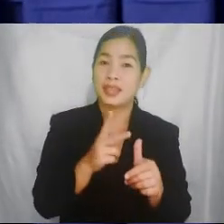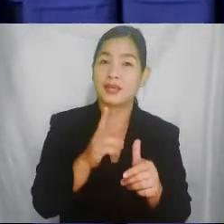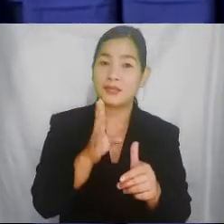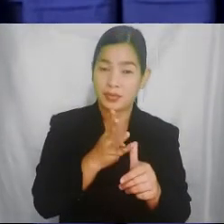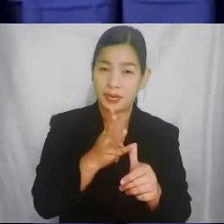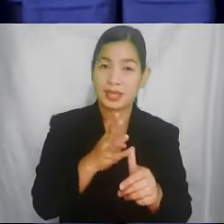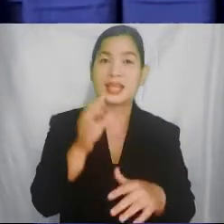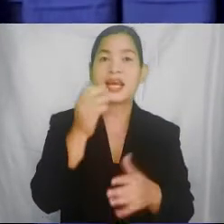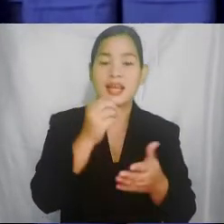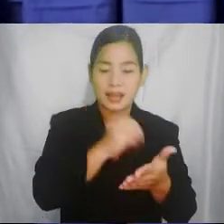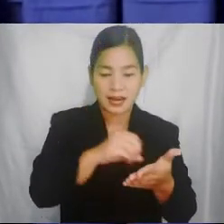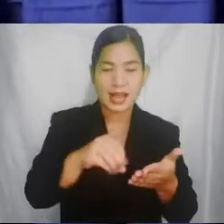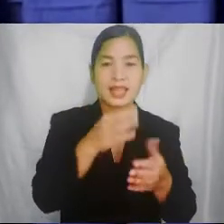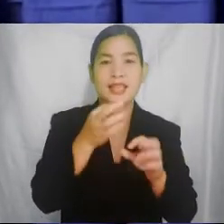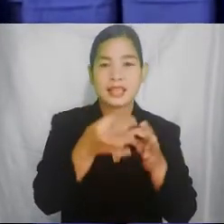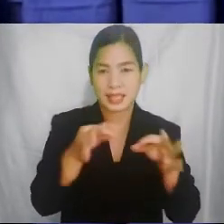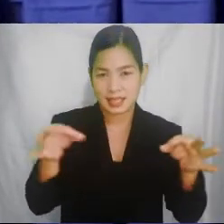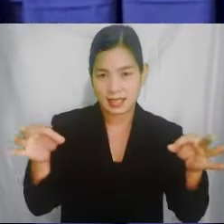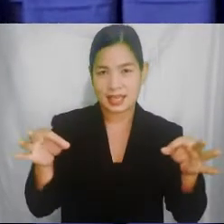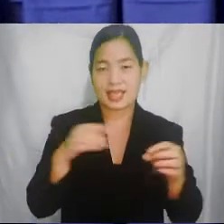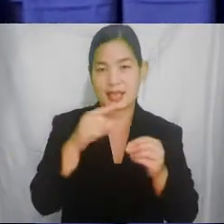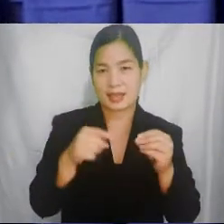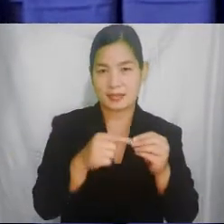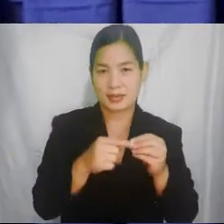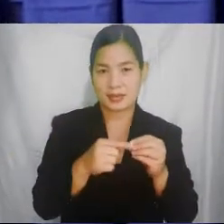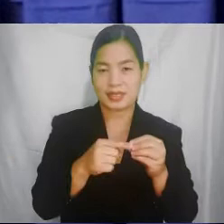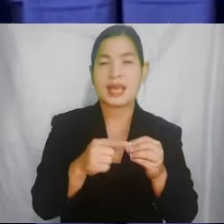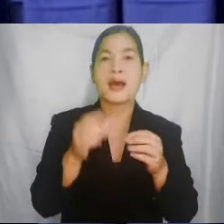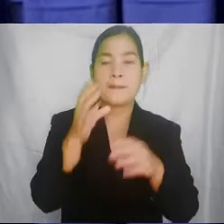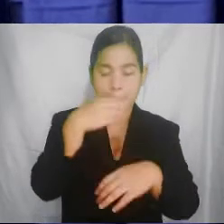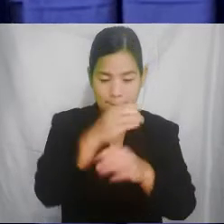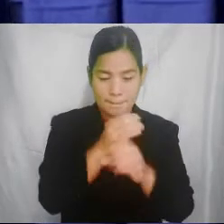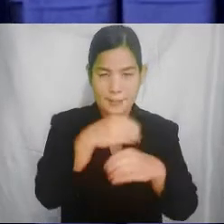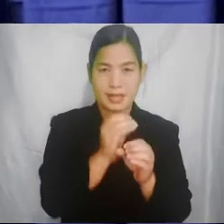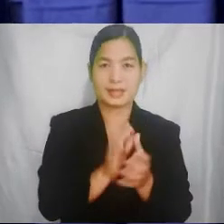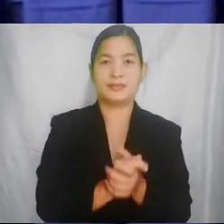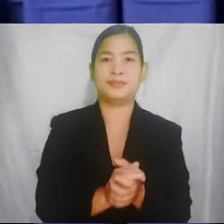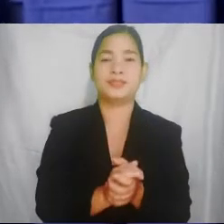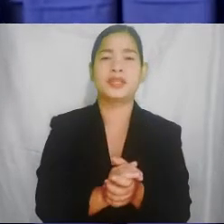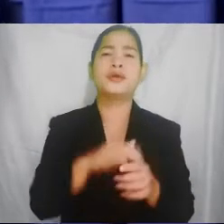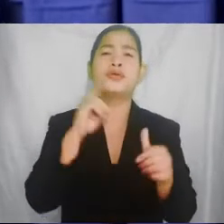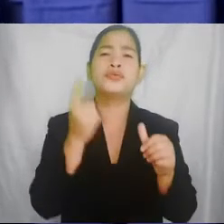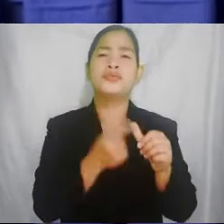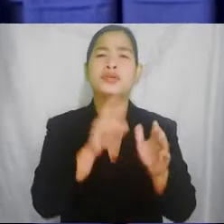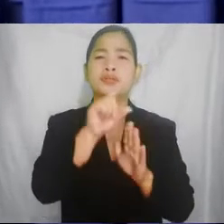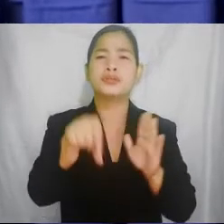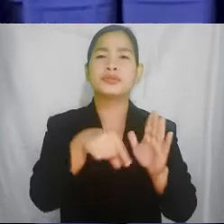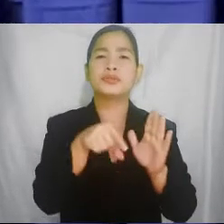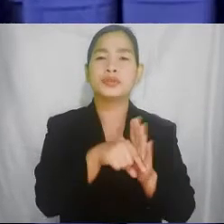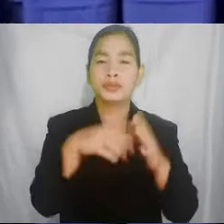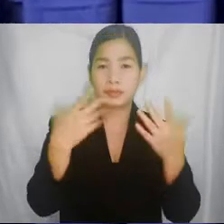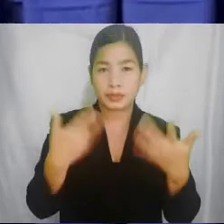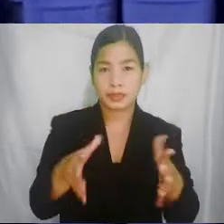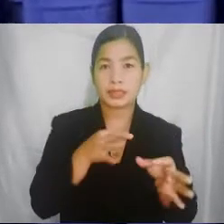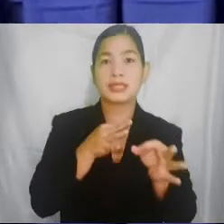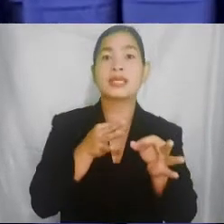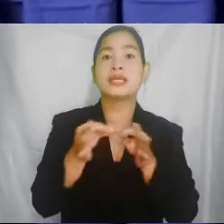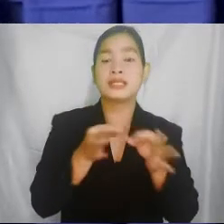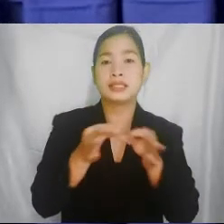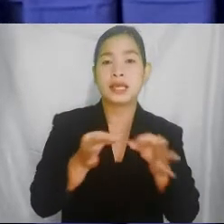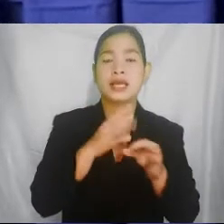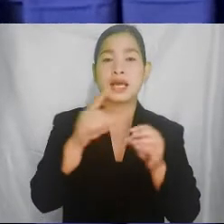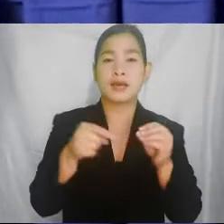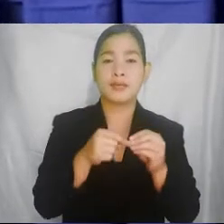science. In the first quarter, you have dealt with matter, its classifications,